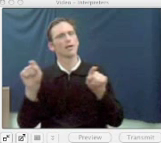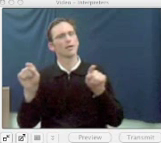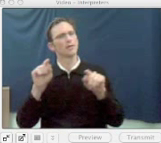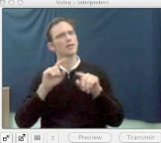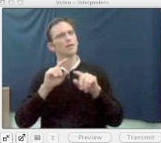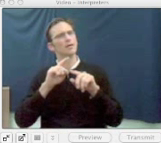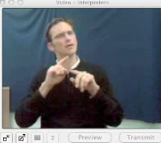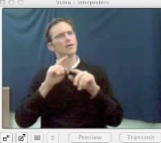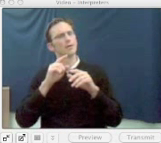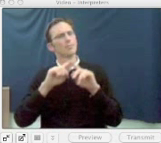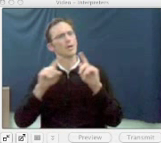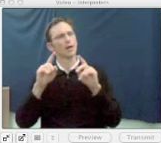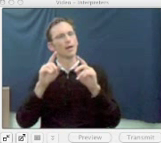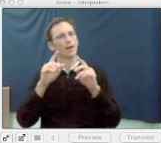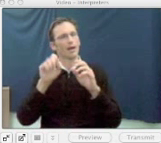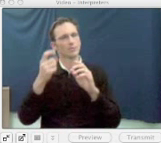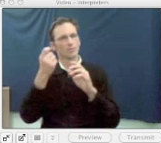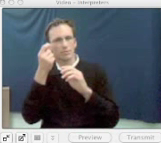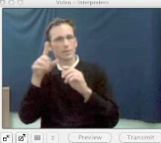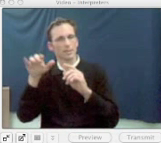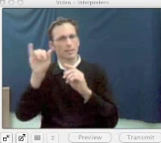the environment.